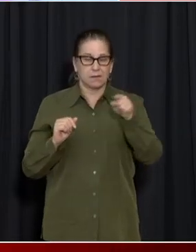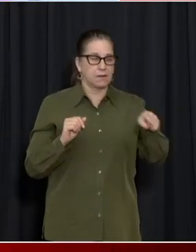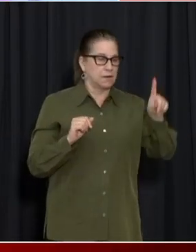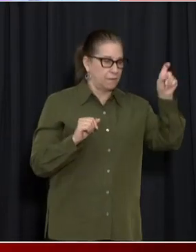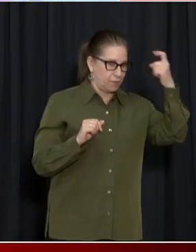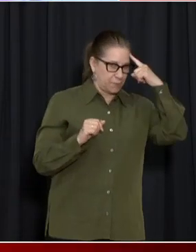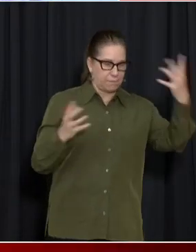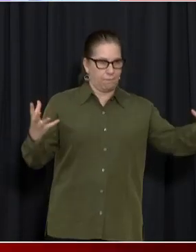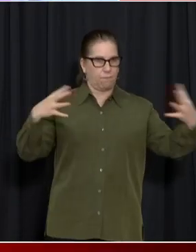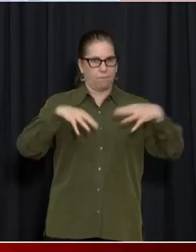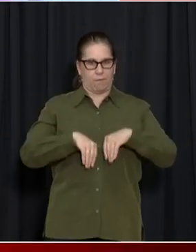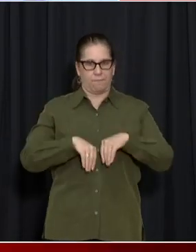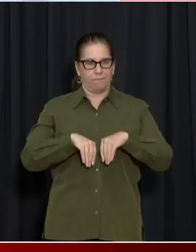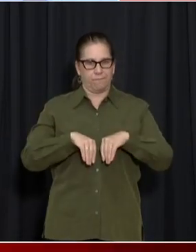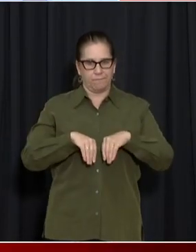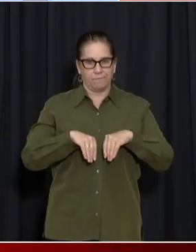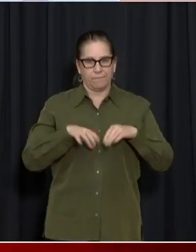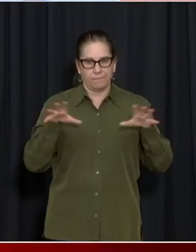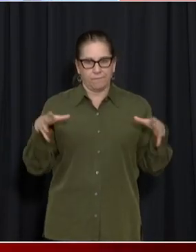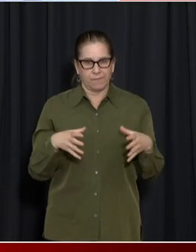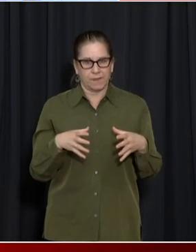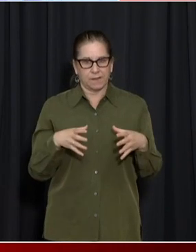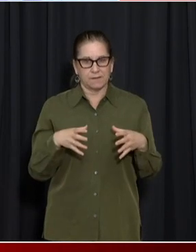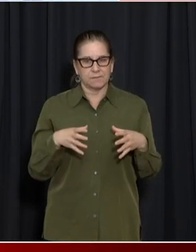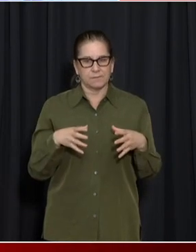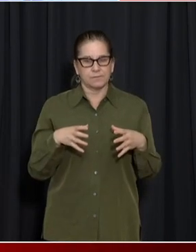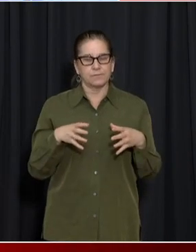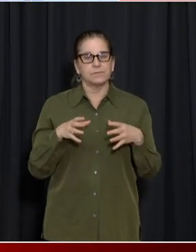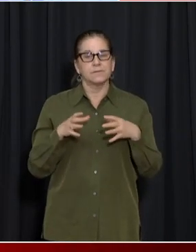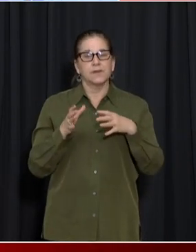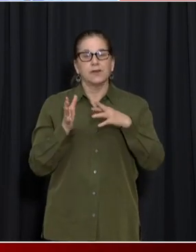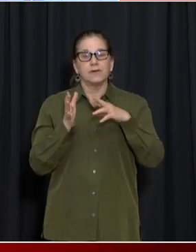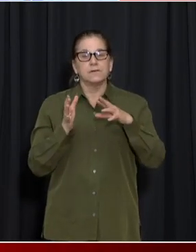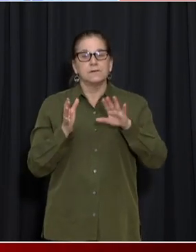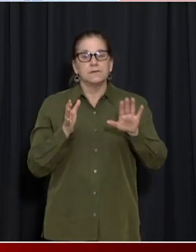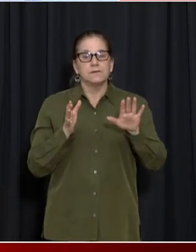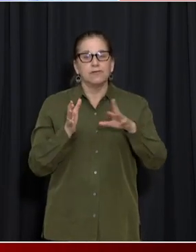your broad stakeholder engagement, research, and expertise.